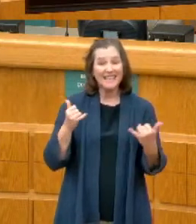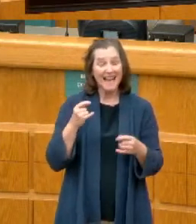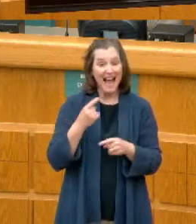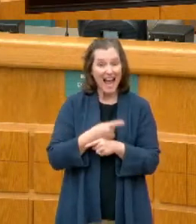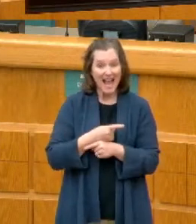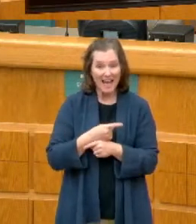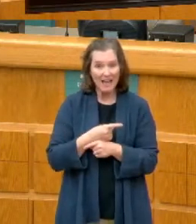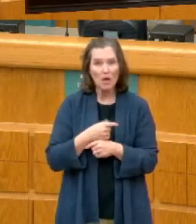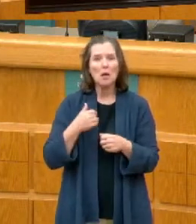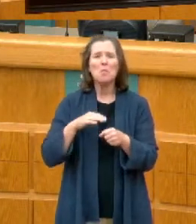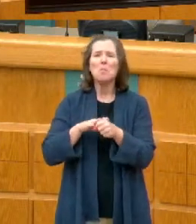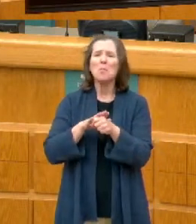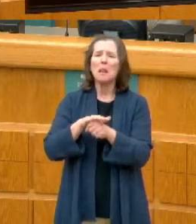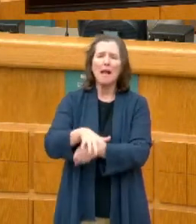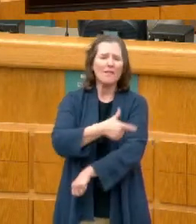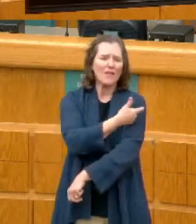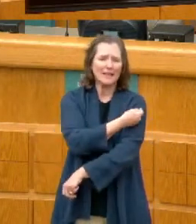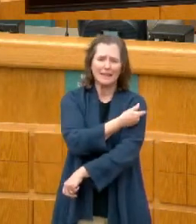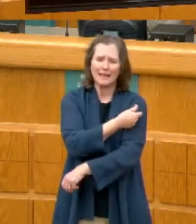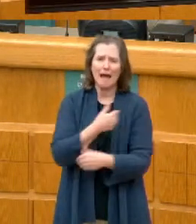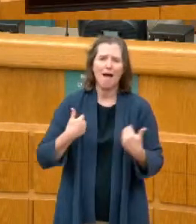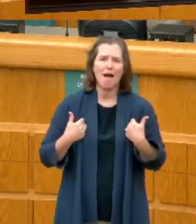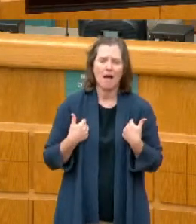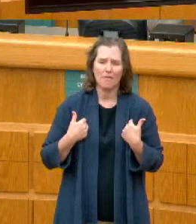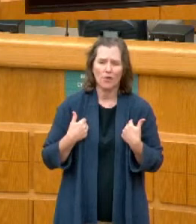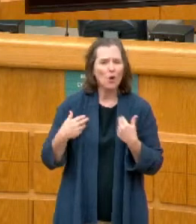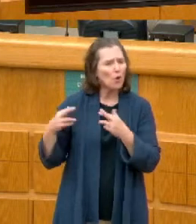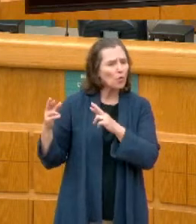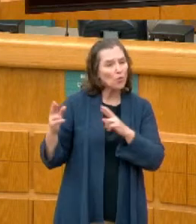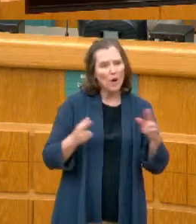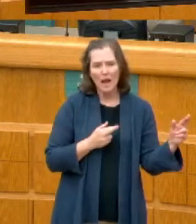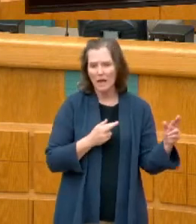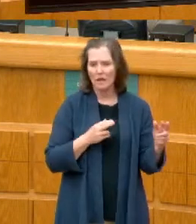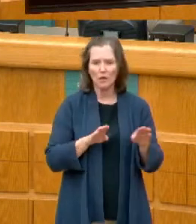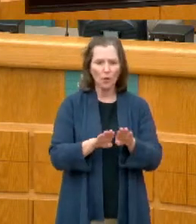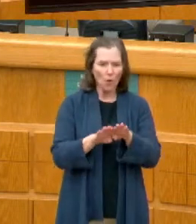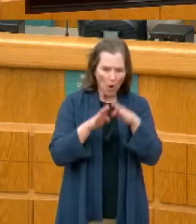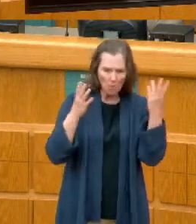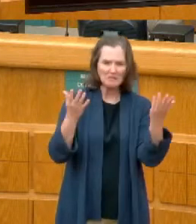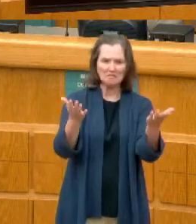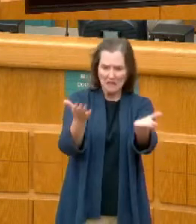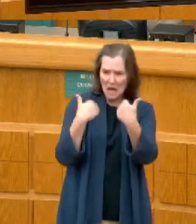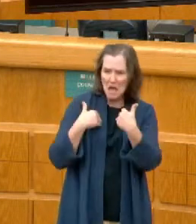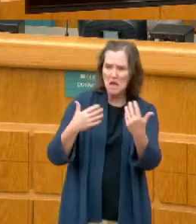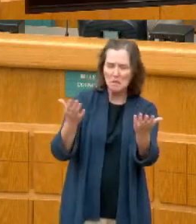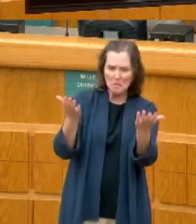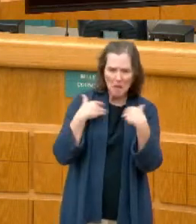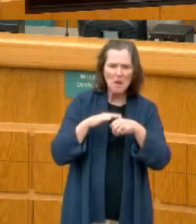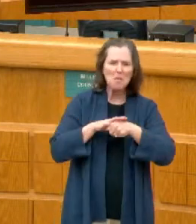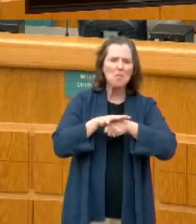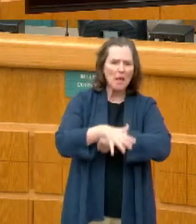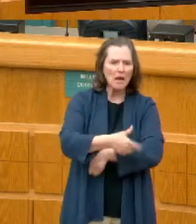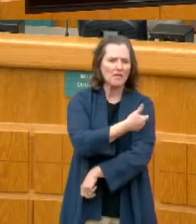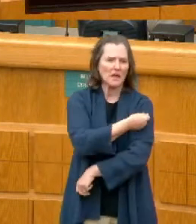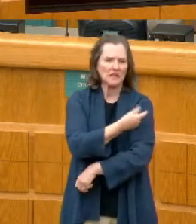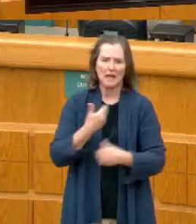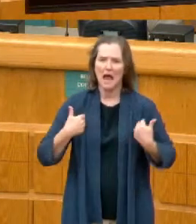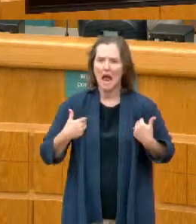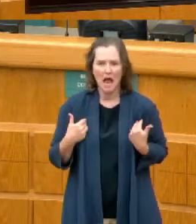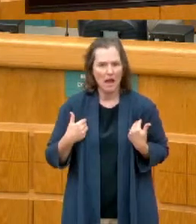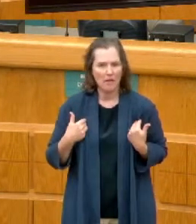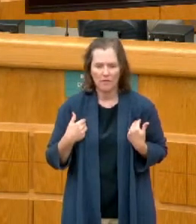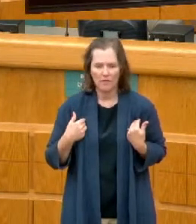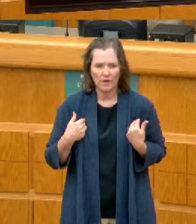for you. I don't want to see us go back to those frantic days of January and February. I would give